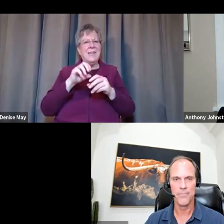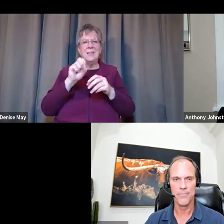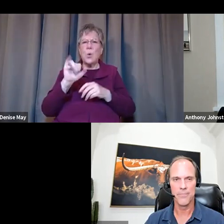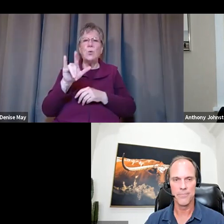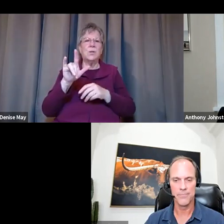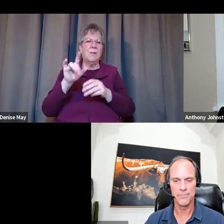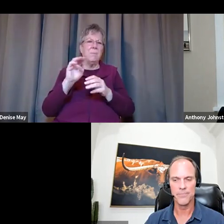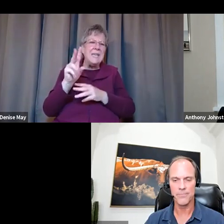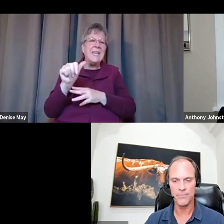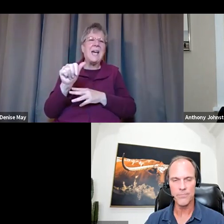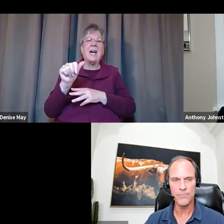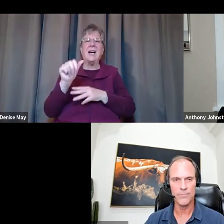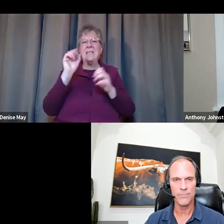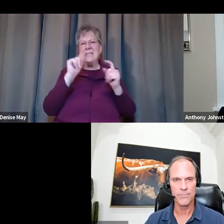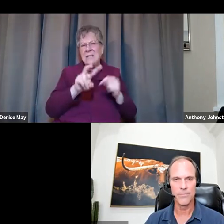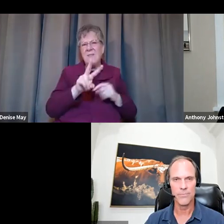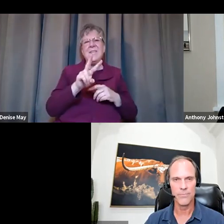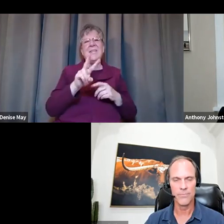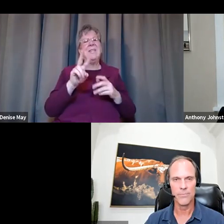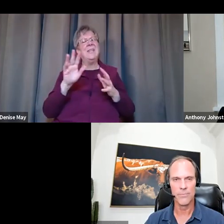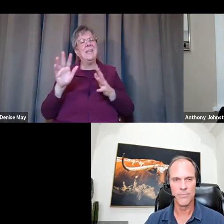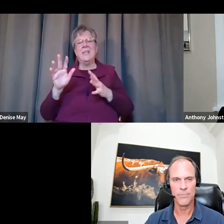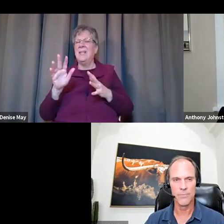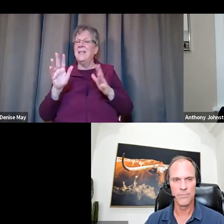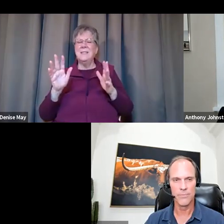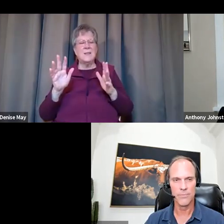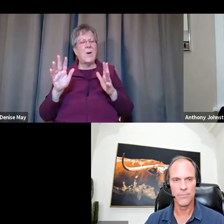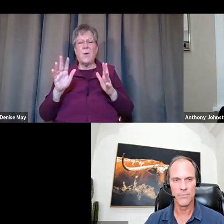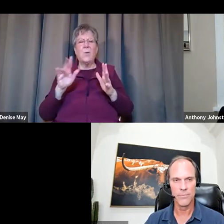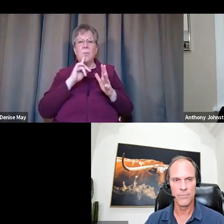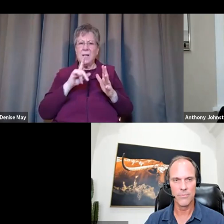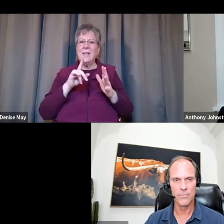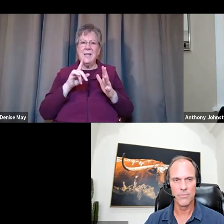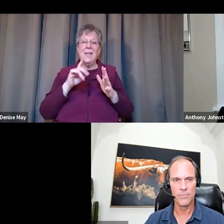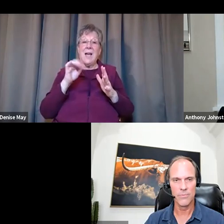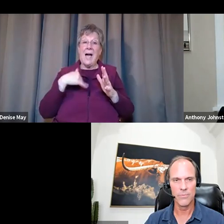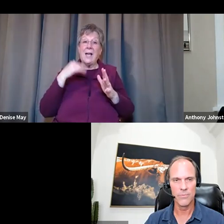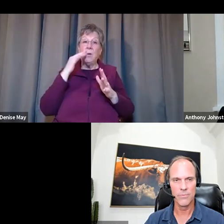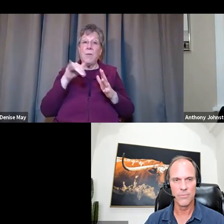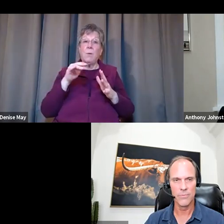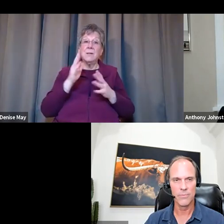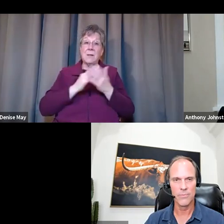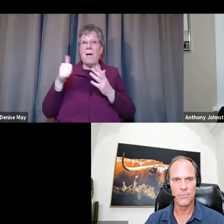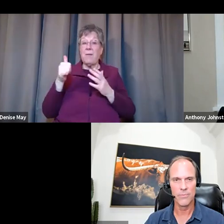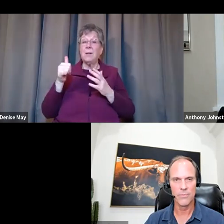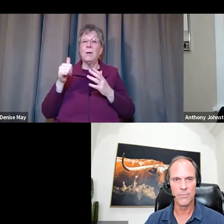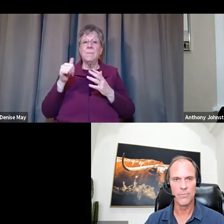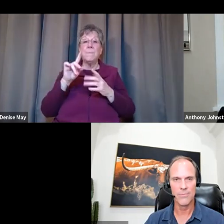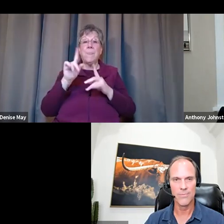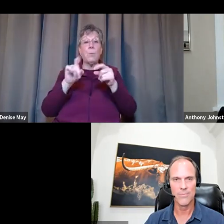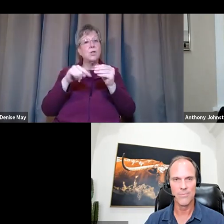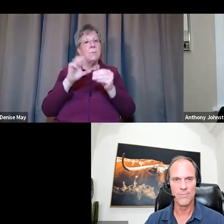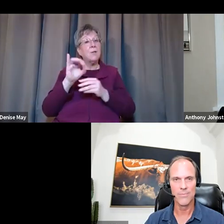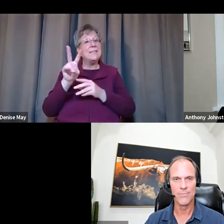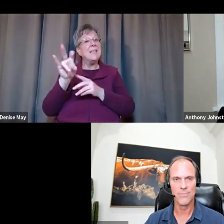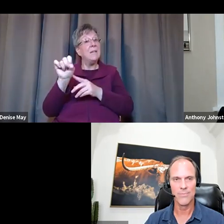media, TV. And so it really is. And I know that there were some earlier questions about civics education,